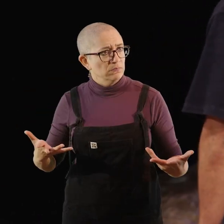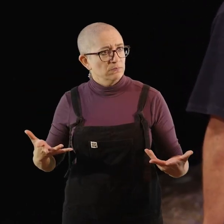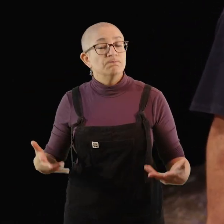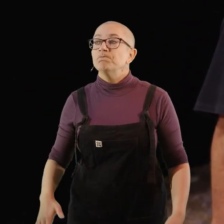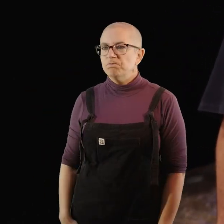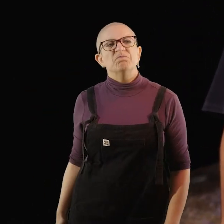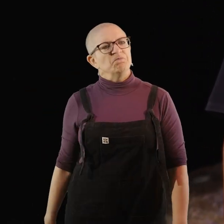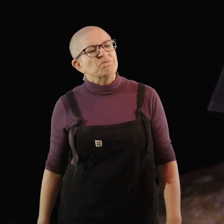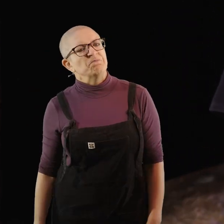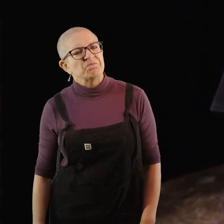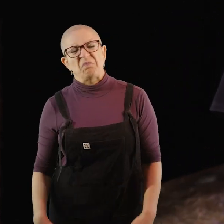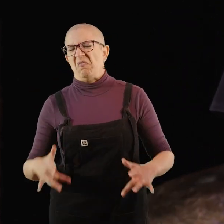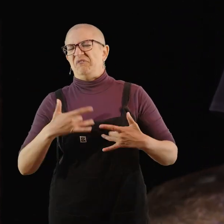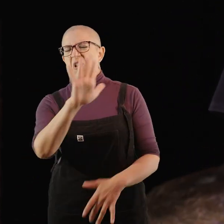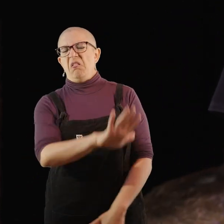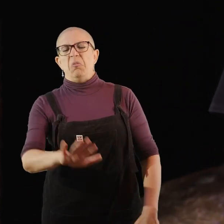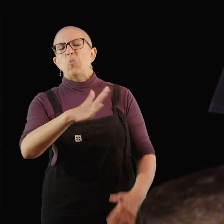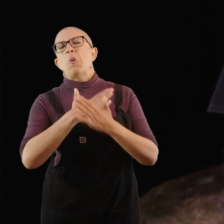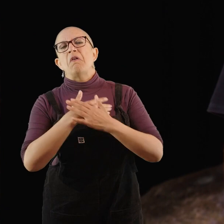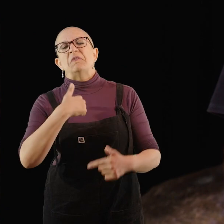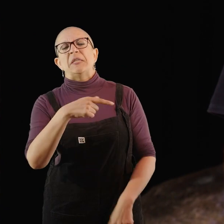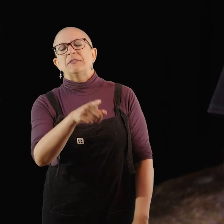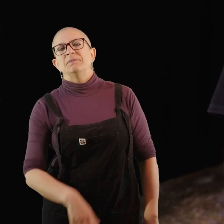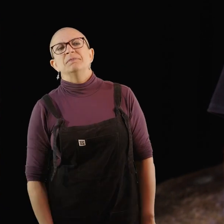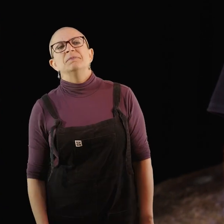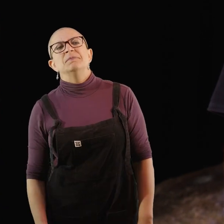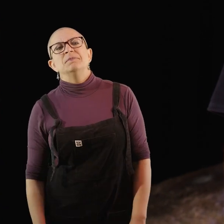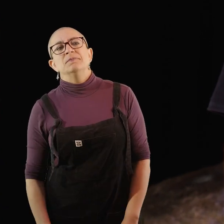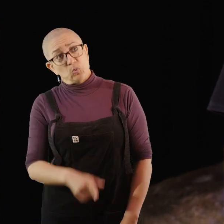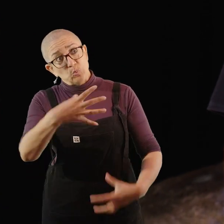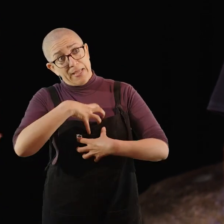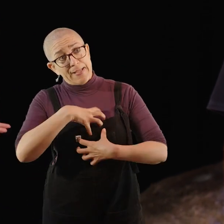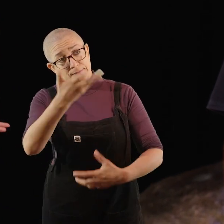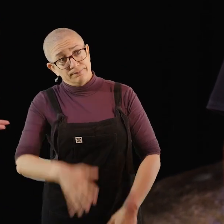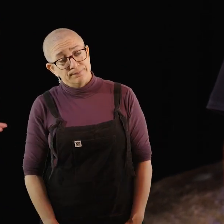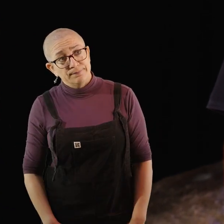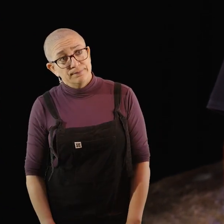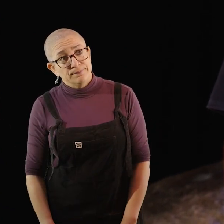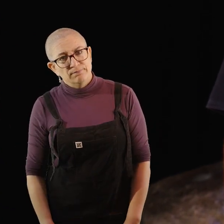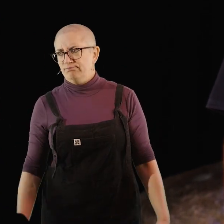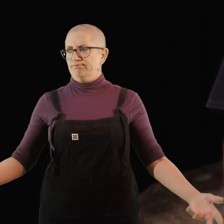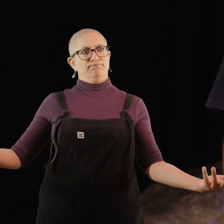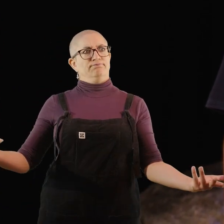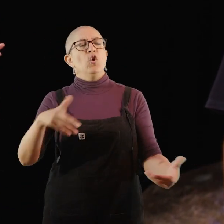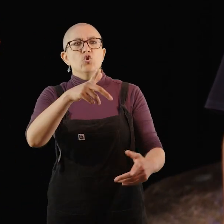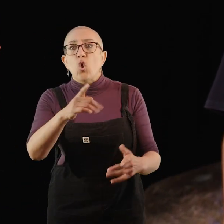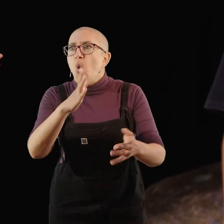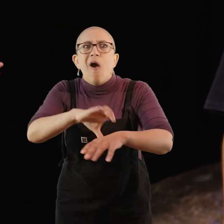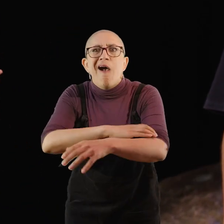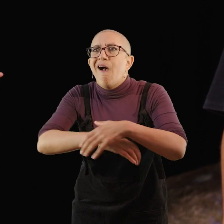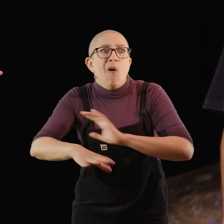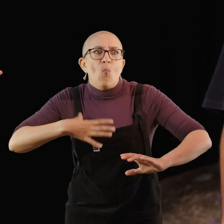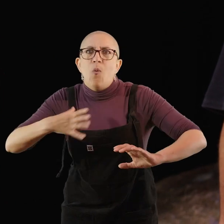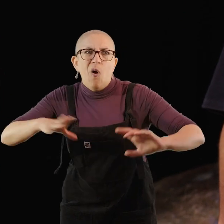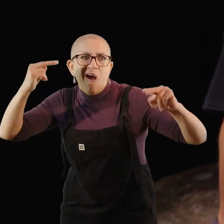From this time, such I account thy love. Art thou afeard to be the same in thine own act and valour as thou